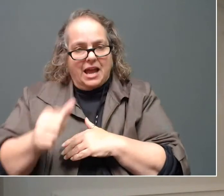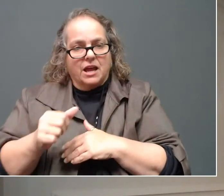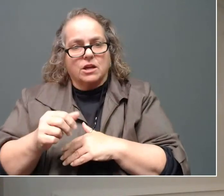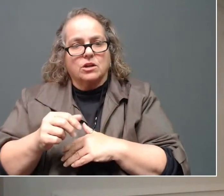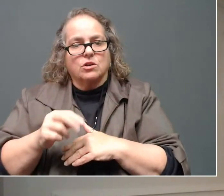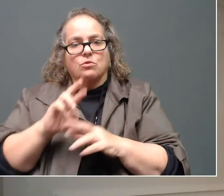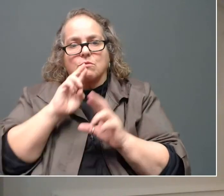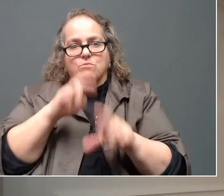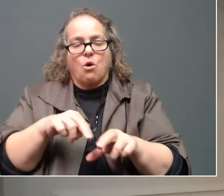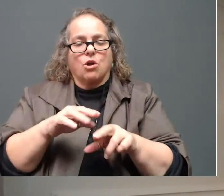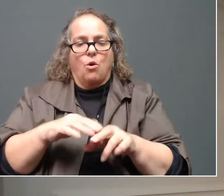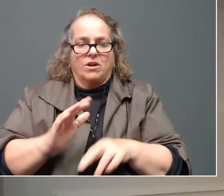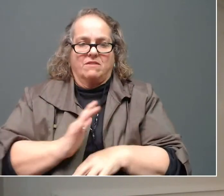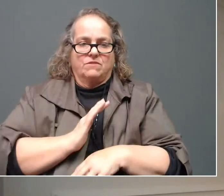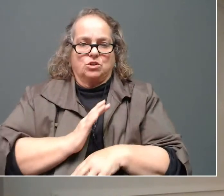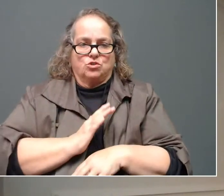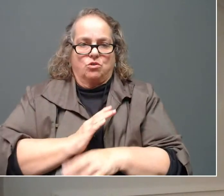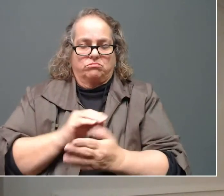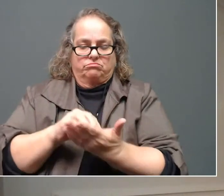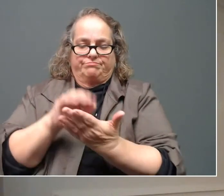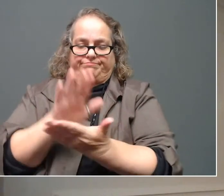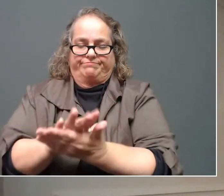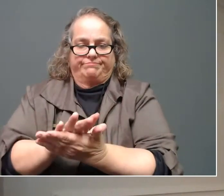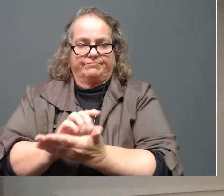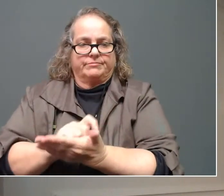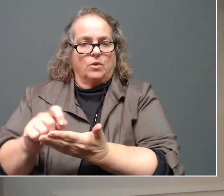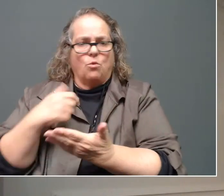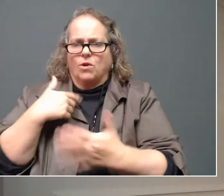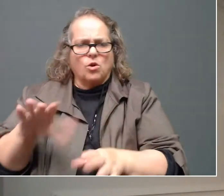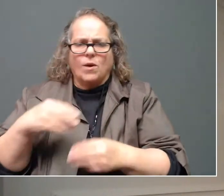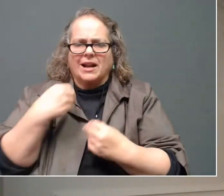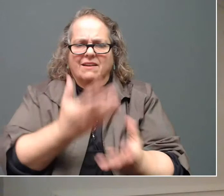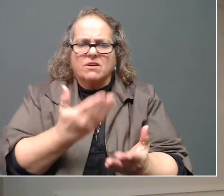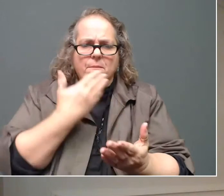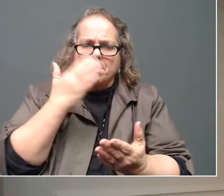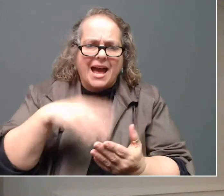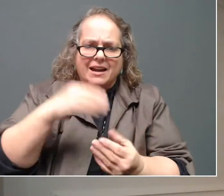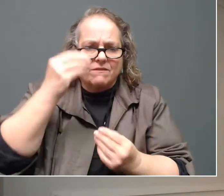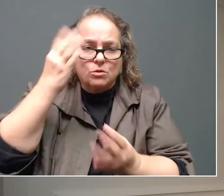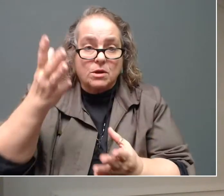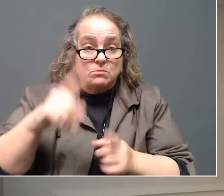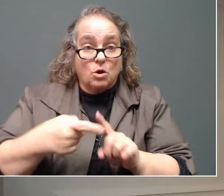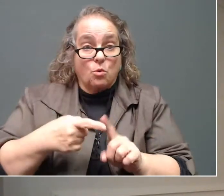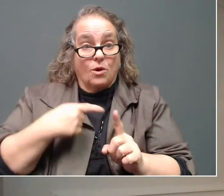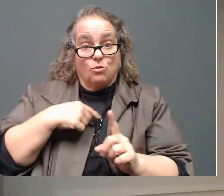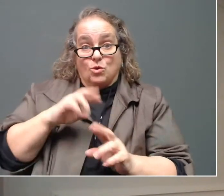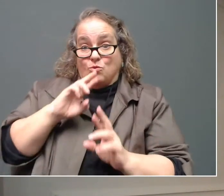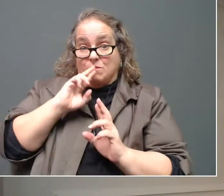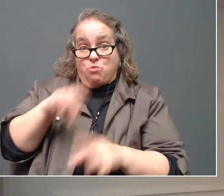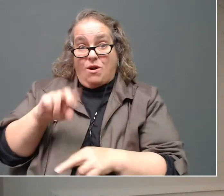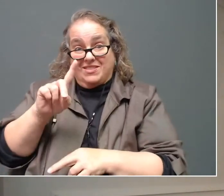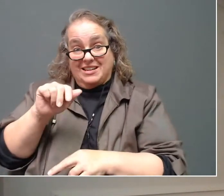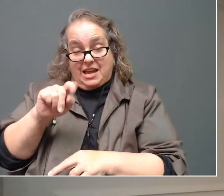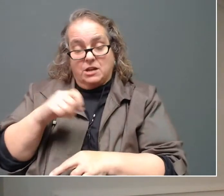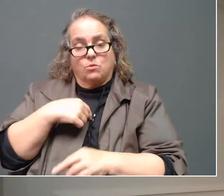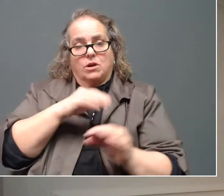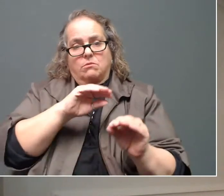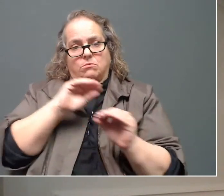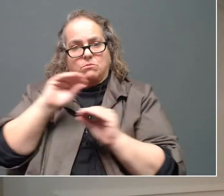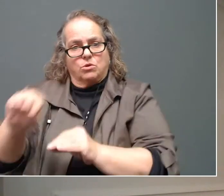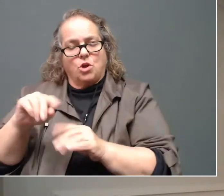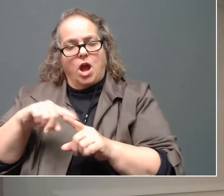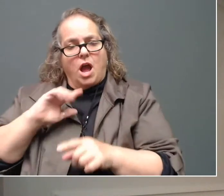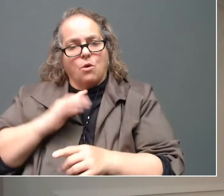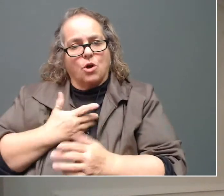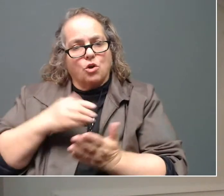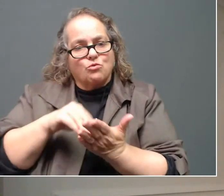don't want to give bad information. But when we report those dates, we put them back into our record keeping for the actual date of